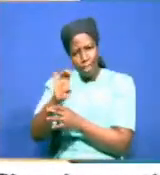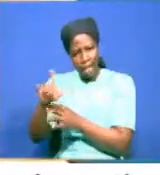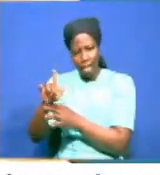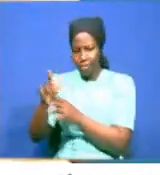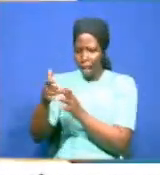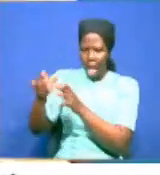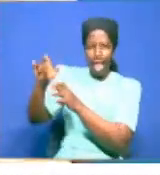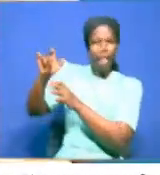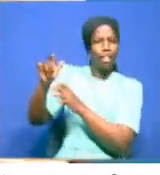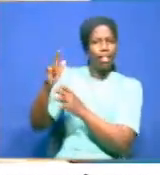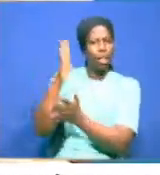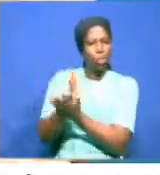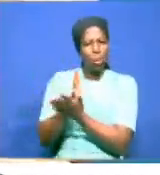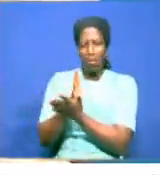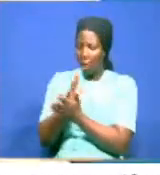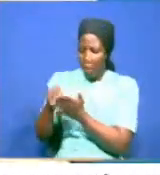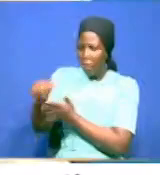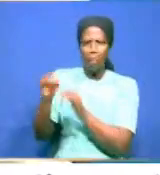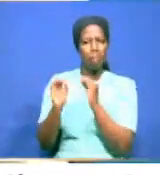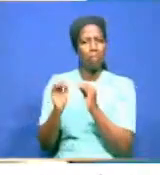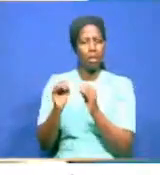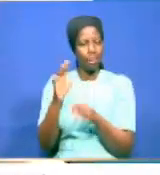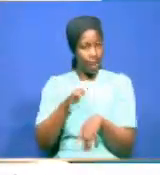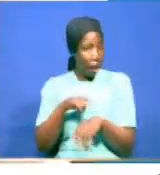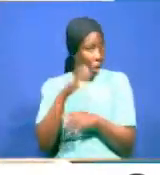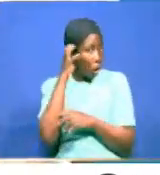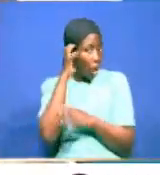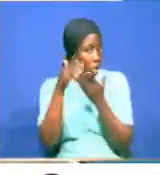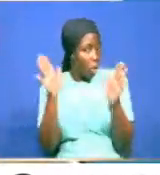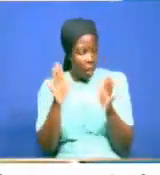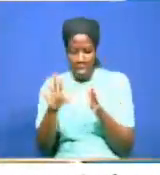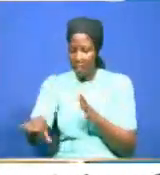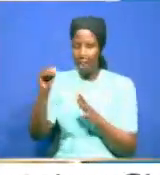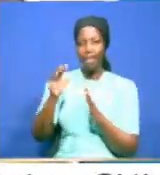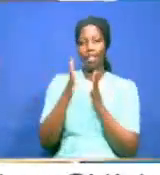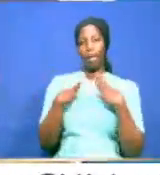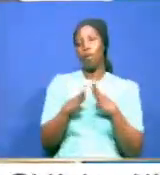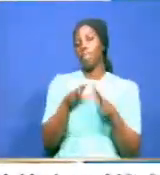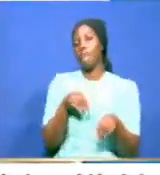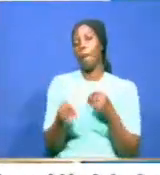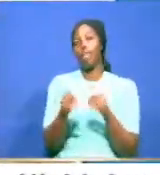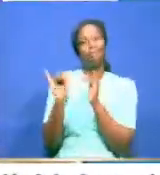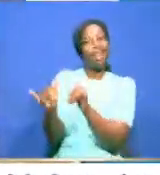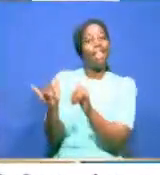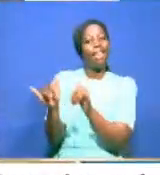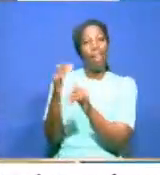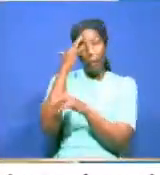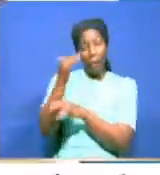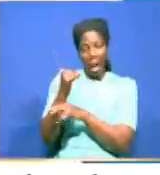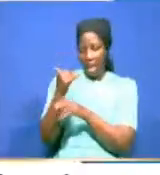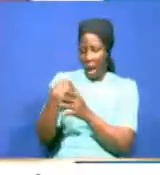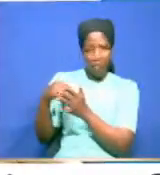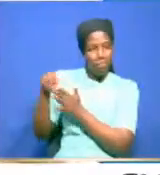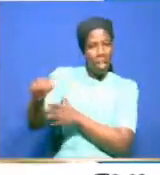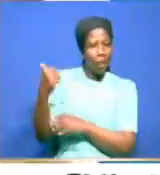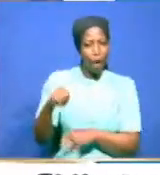the PWDs still there, unable to pay for the quarantine. So I want to say that when it comes to quarantine facilities, even